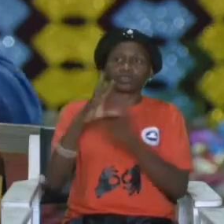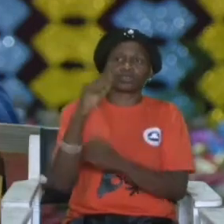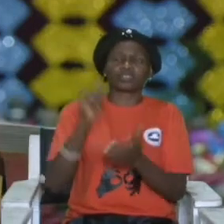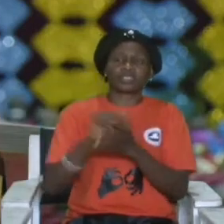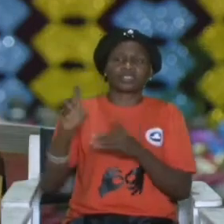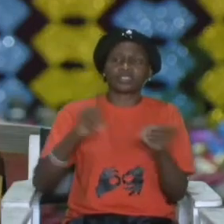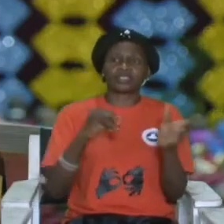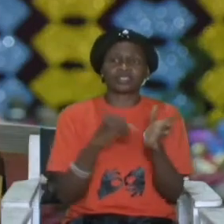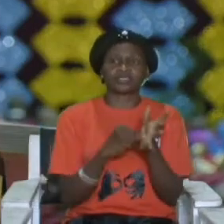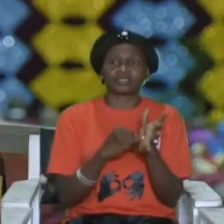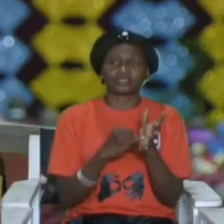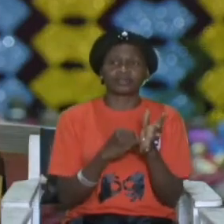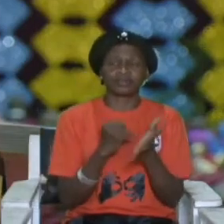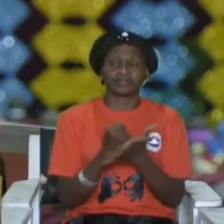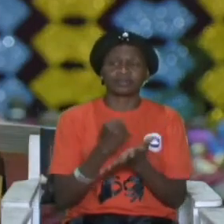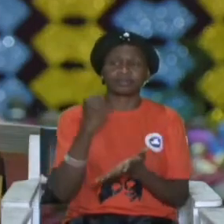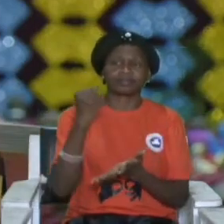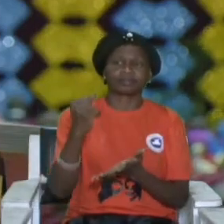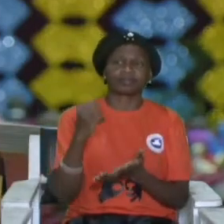it.